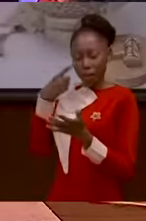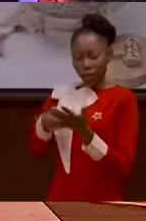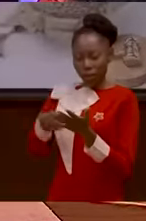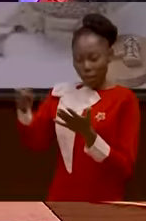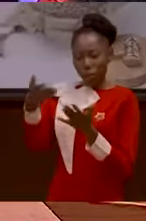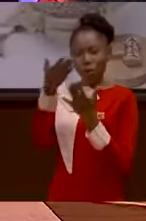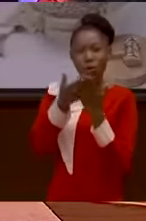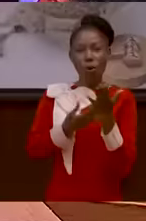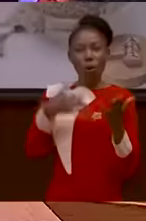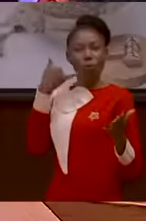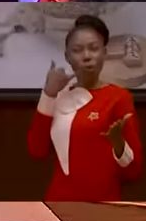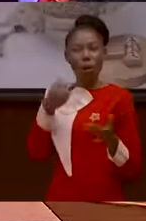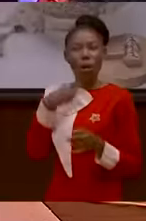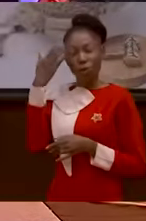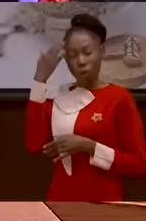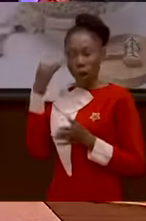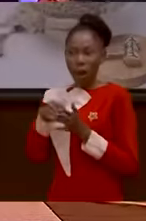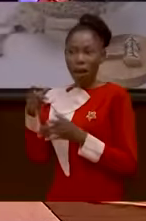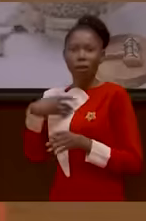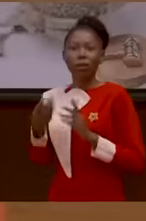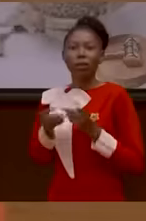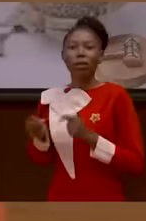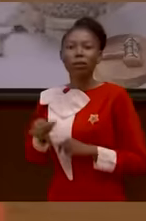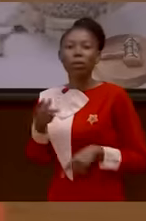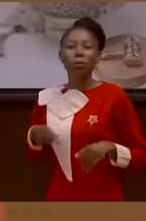saw that he had someone. So it was like, you are no longer